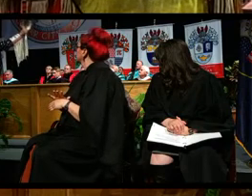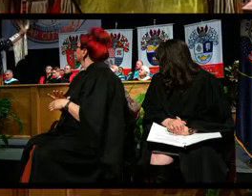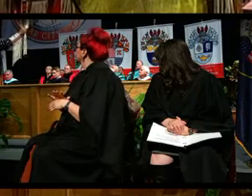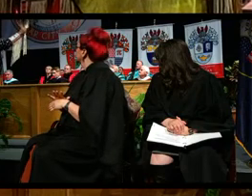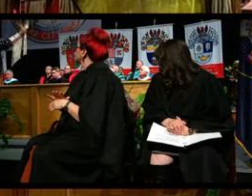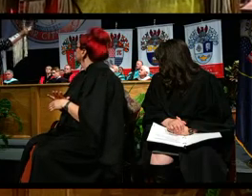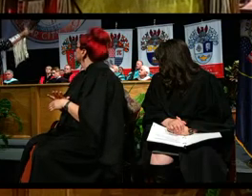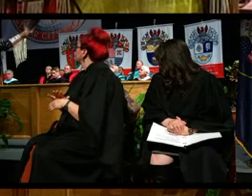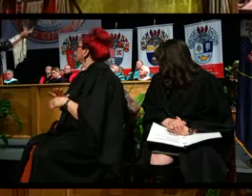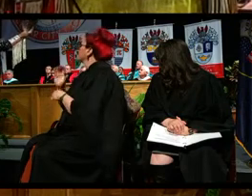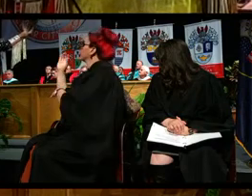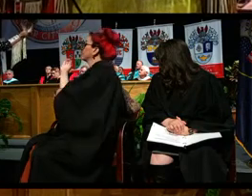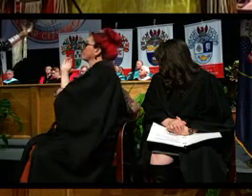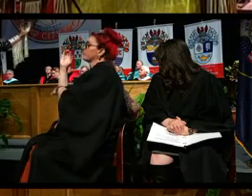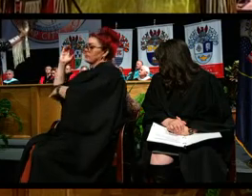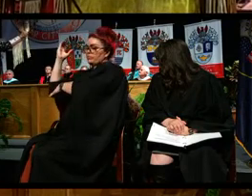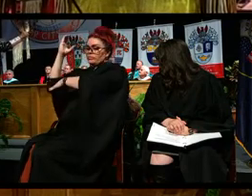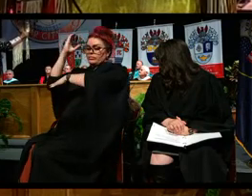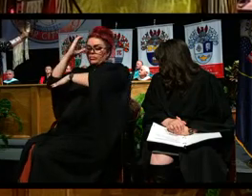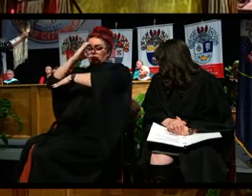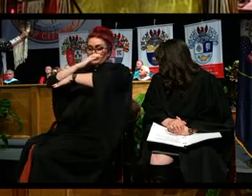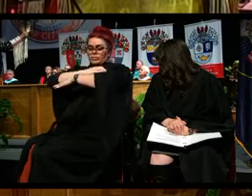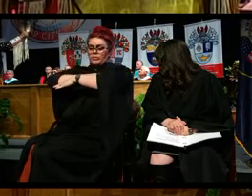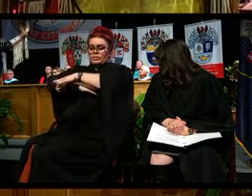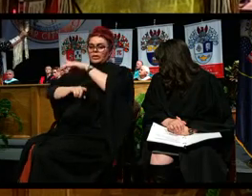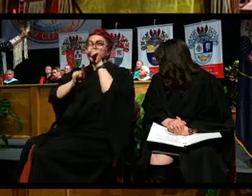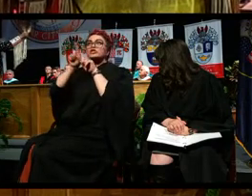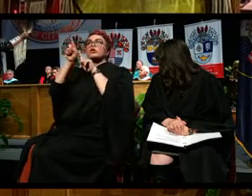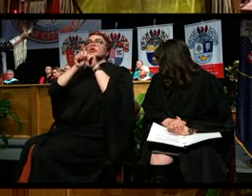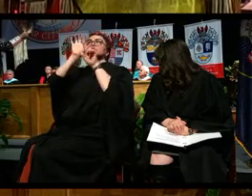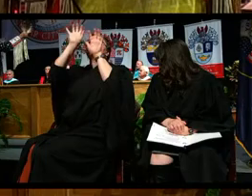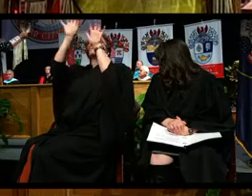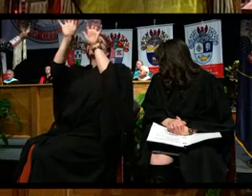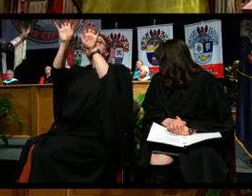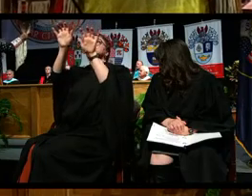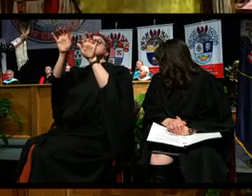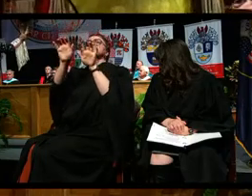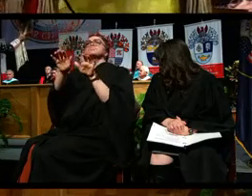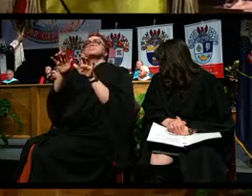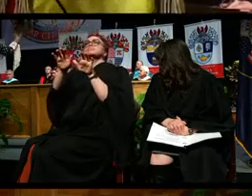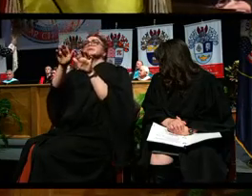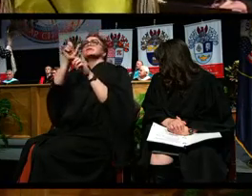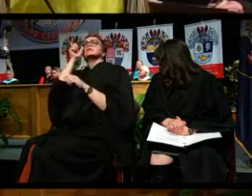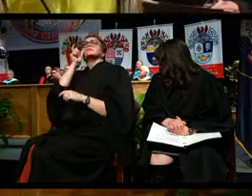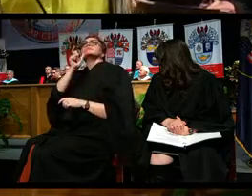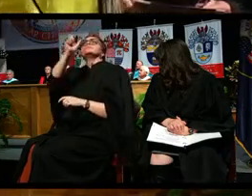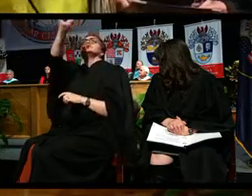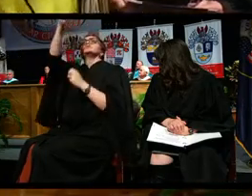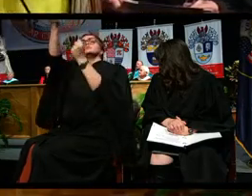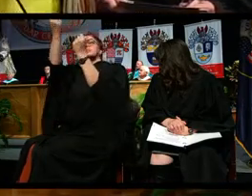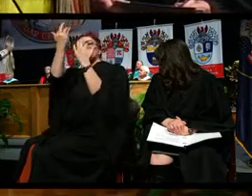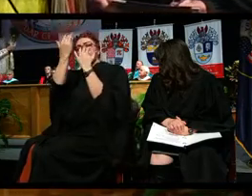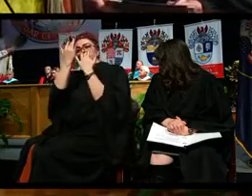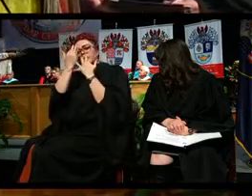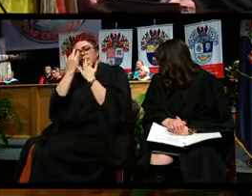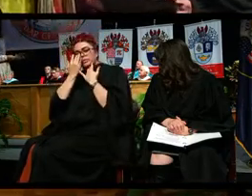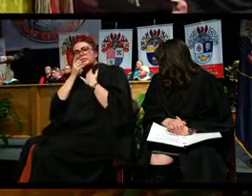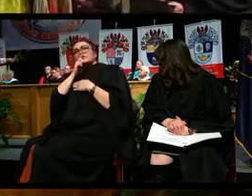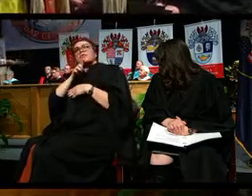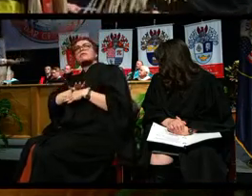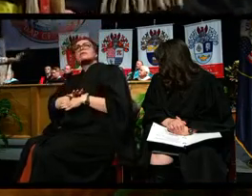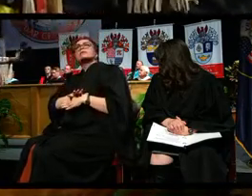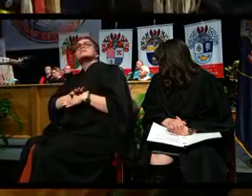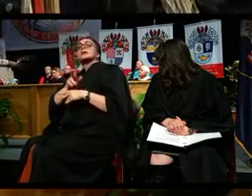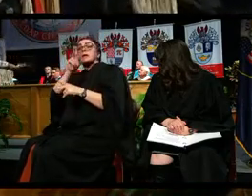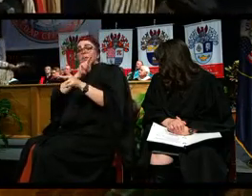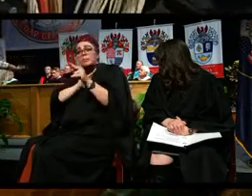As the sun goes down, the stars come out, the moon shines. Bless her with that. Those who have gone